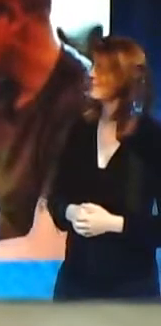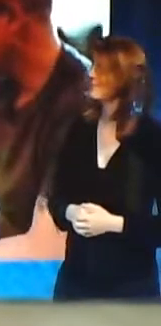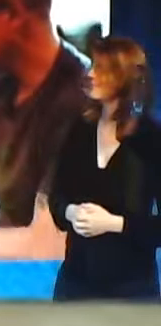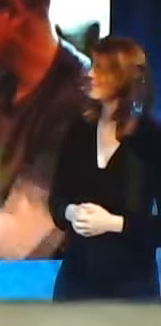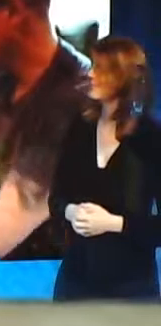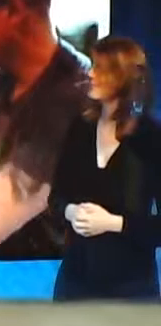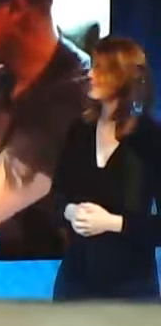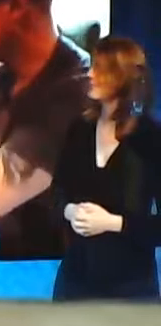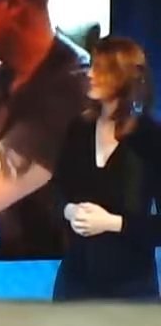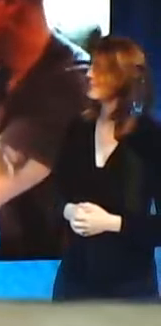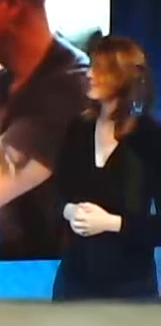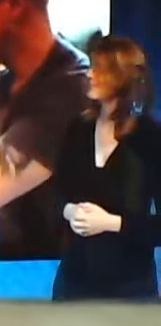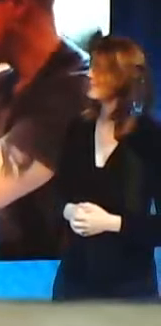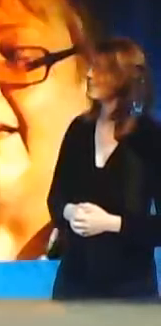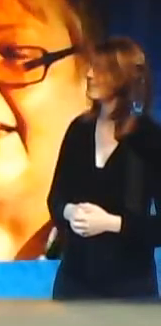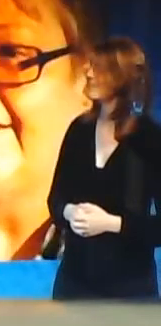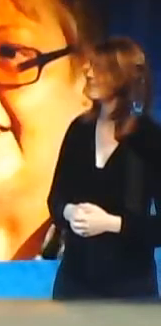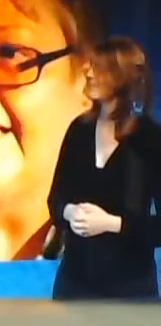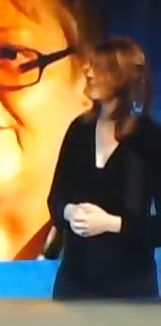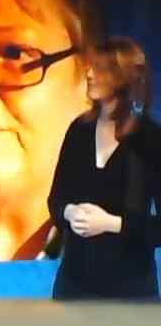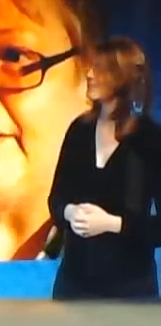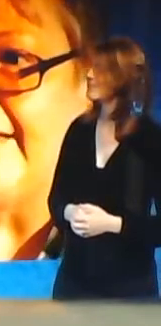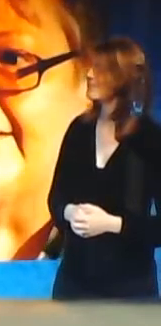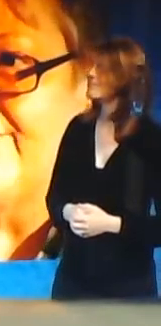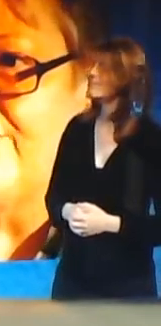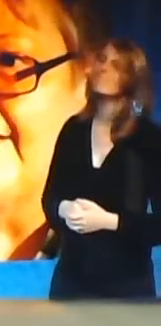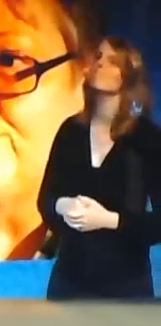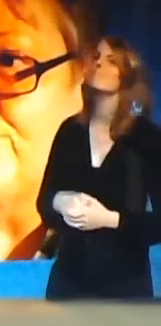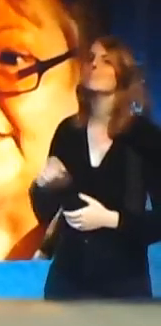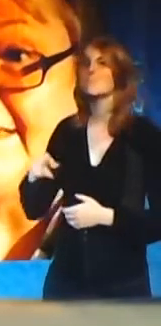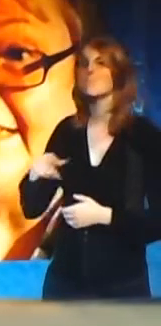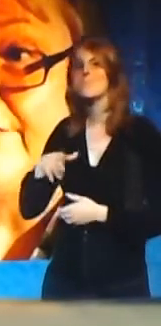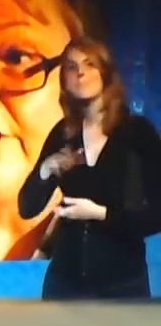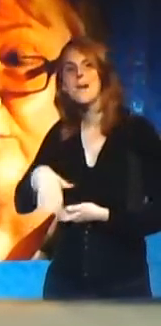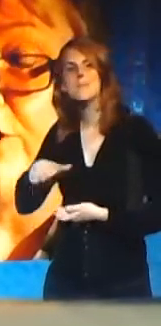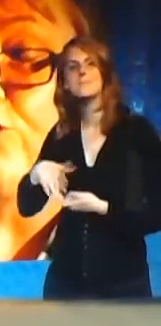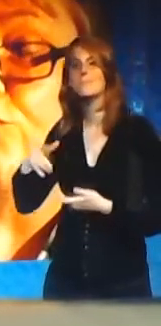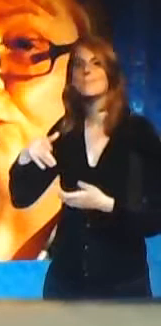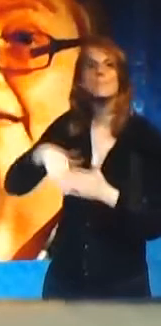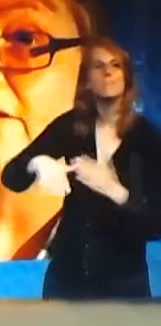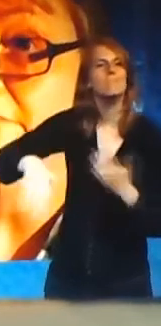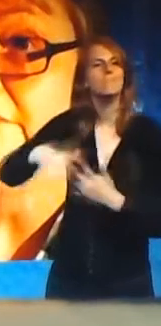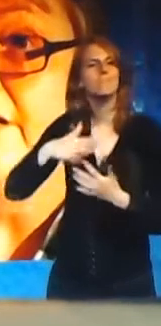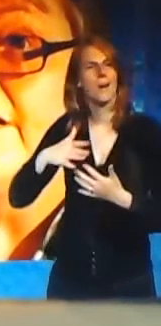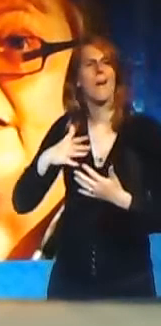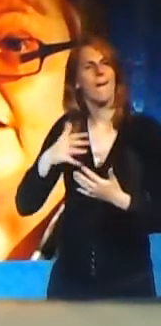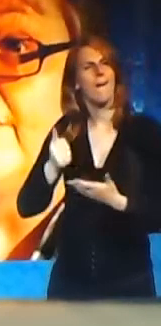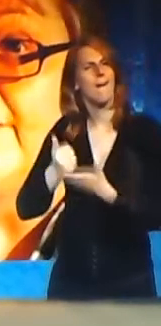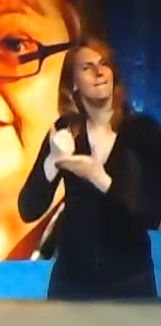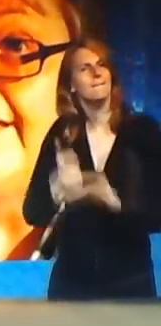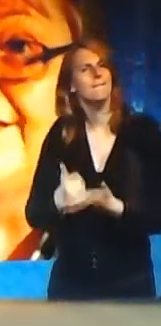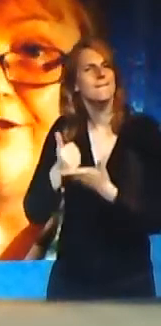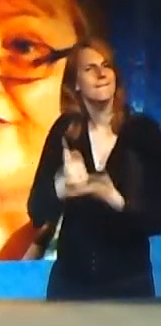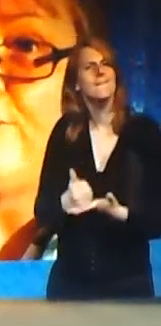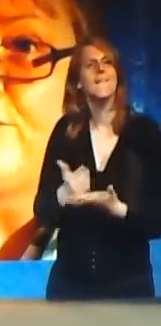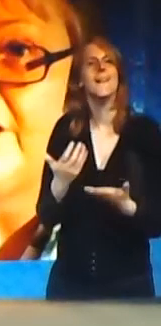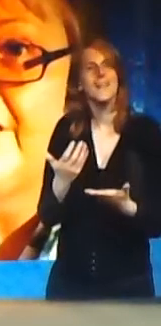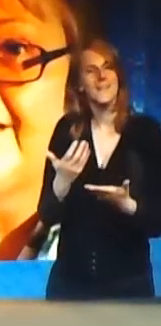Sebastian the chinchilla. I think having a pet and having an animal yourself, when you're well,